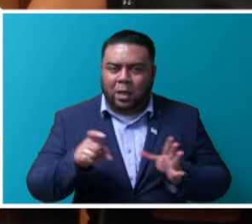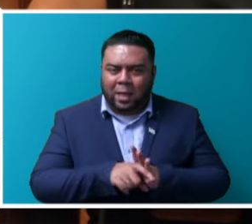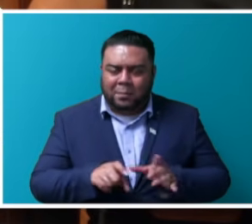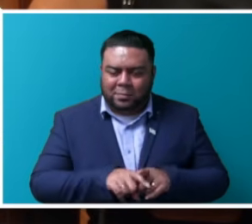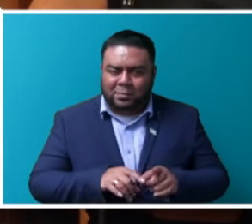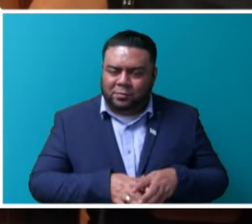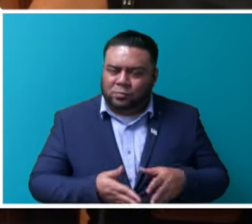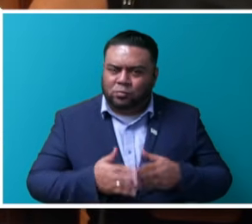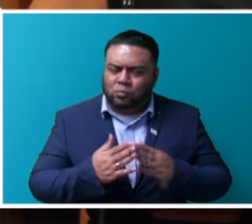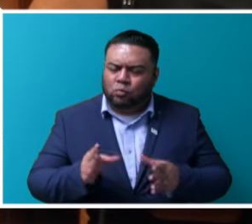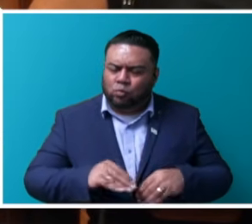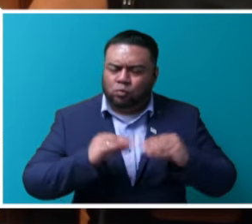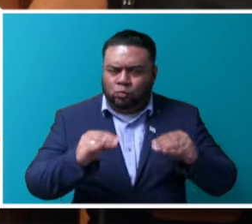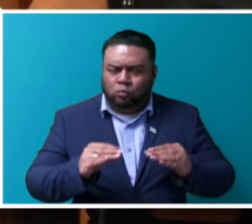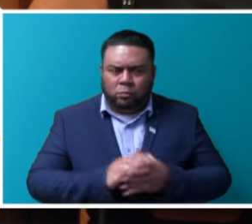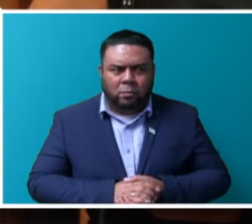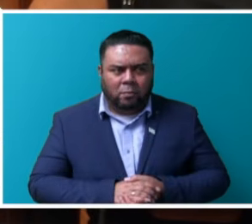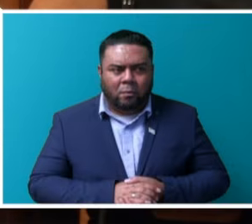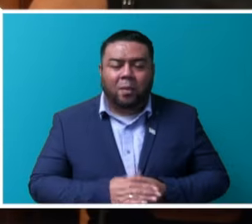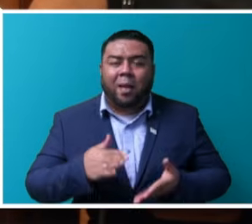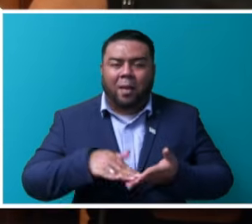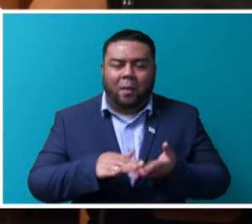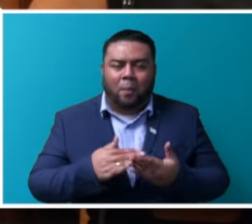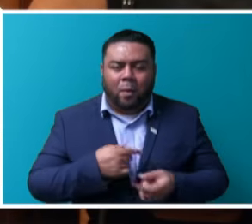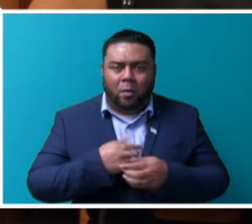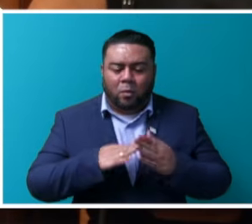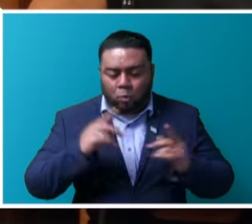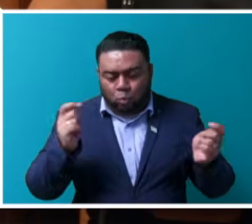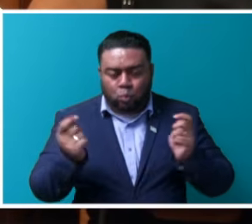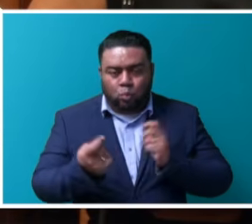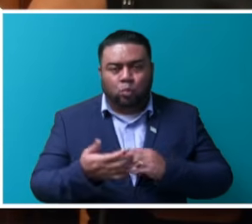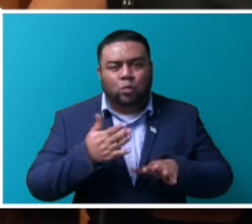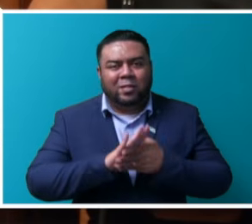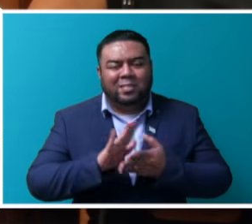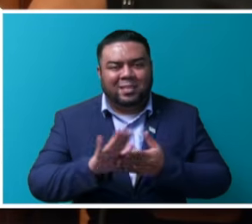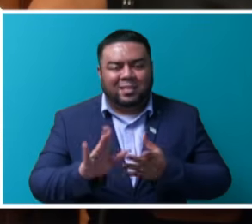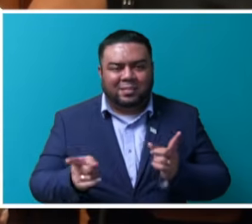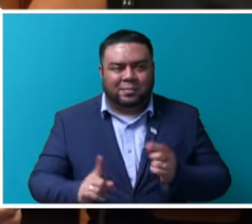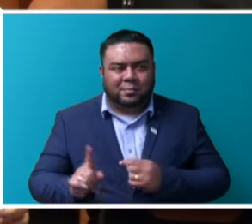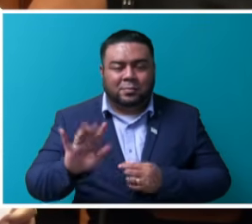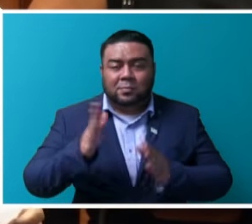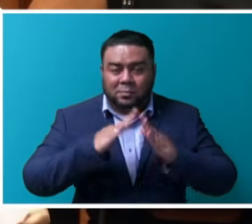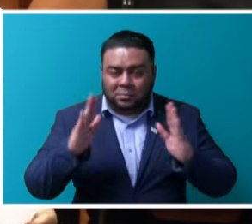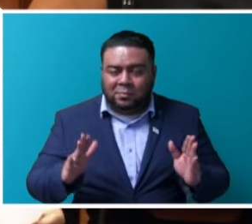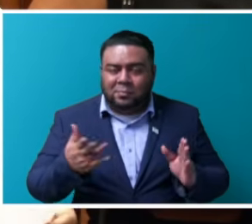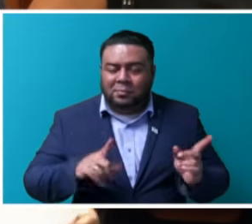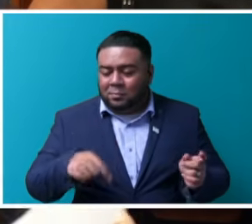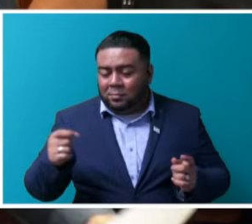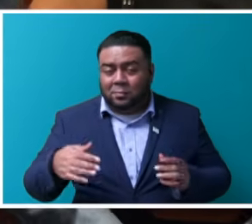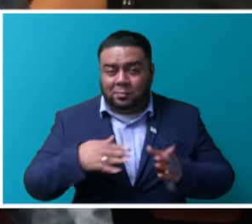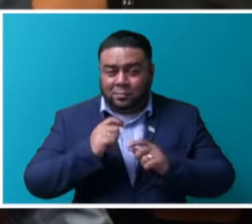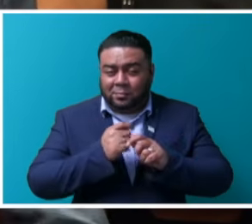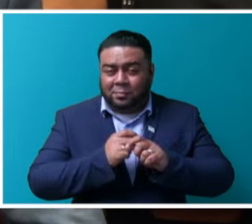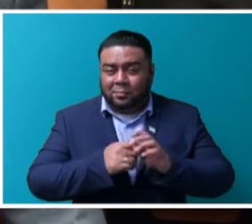in residential solar projects, helping household transition to clean energy. Additionally, households that rebuild or repair